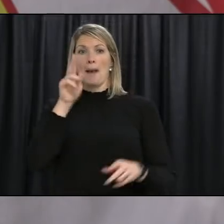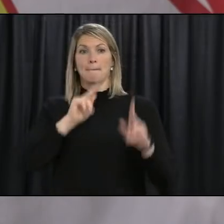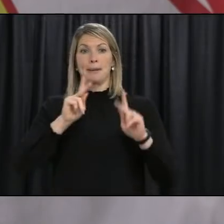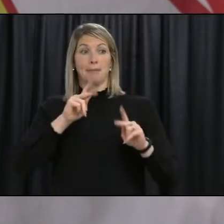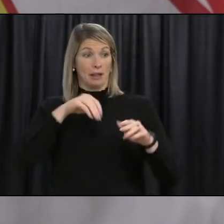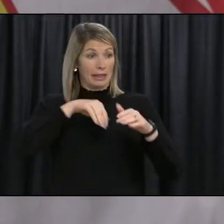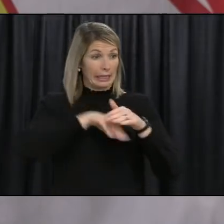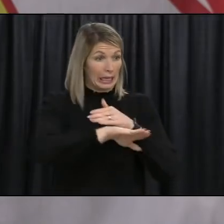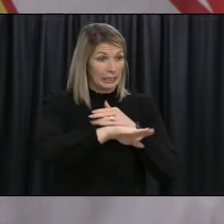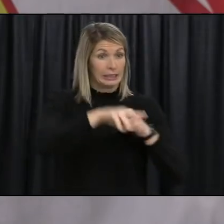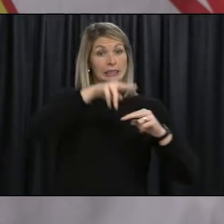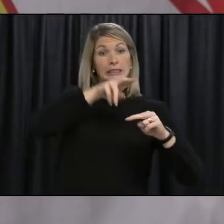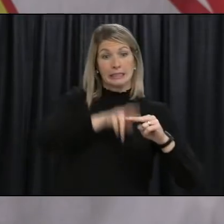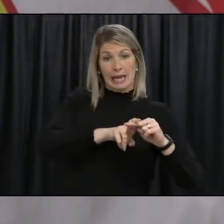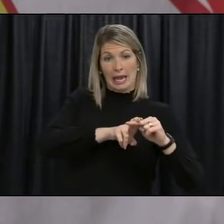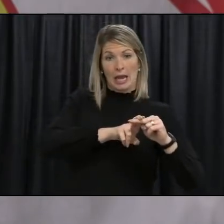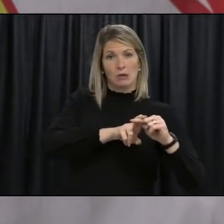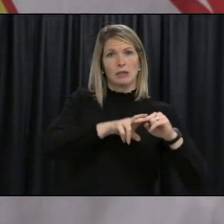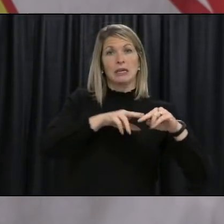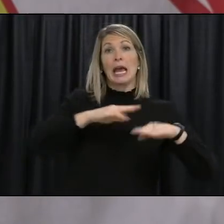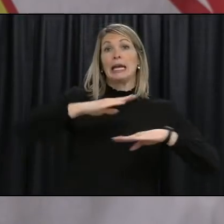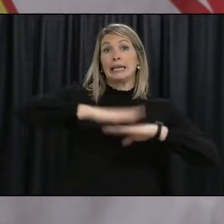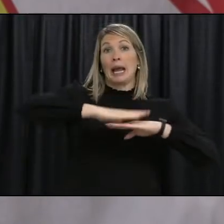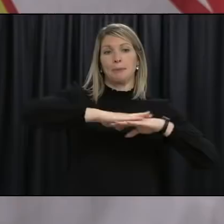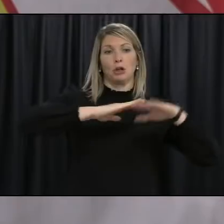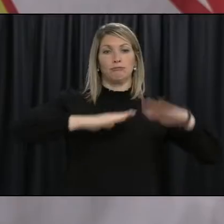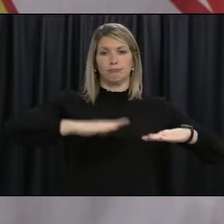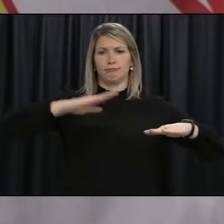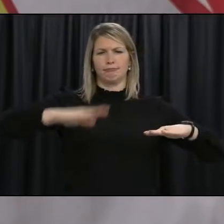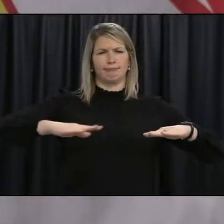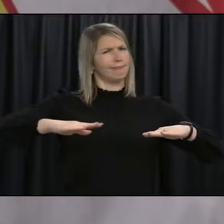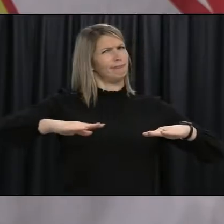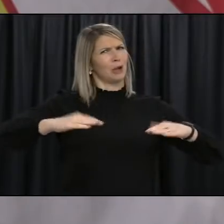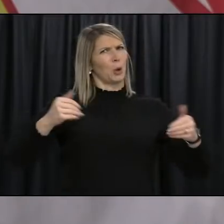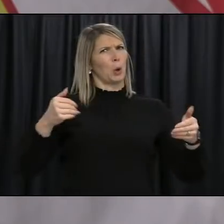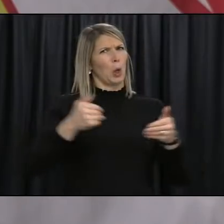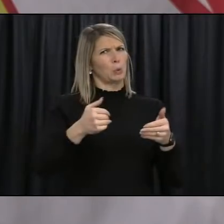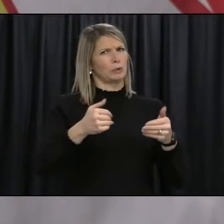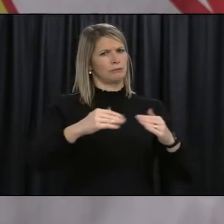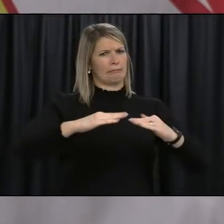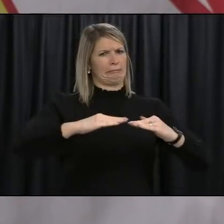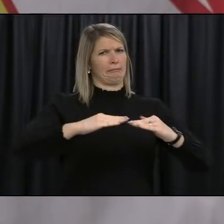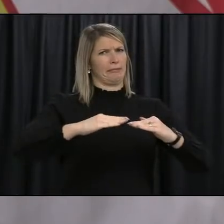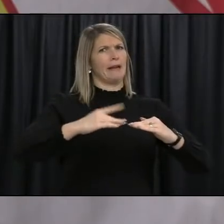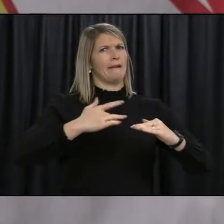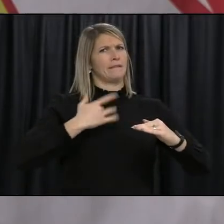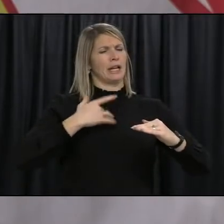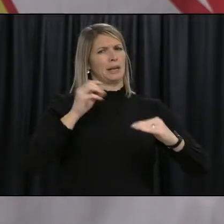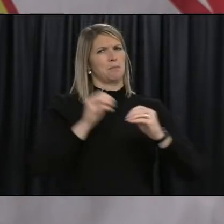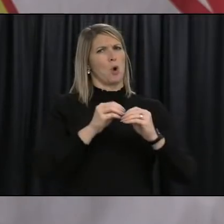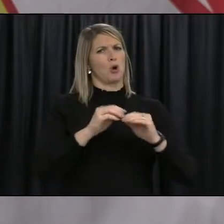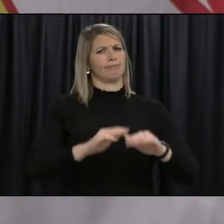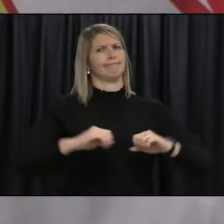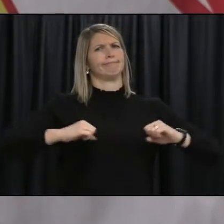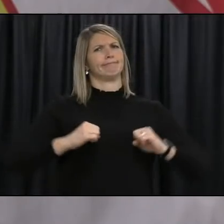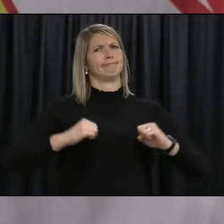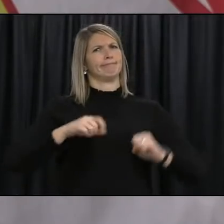quite enough distance between tables for people to feel like they're physically distanced well enough. So some concerns in that